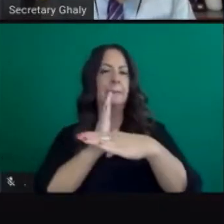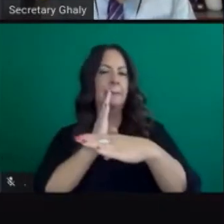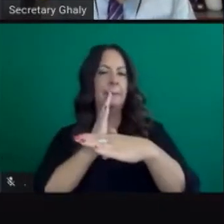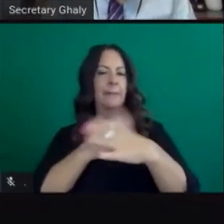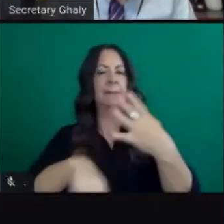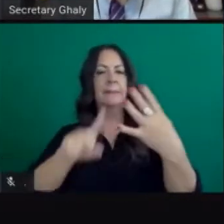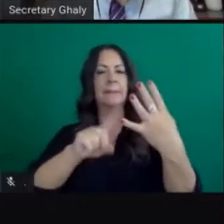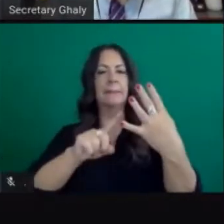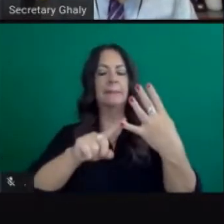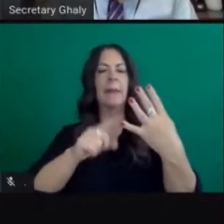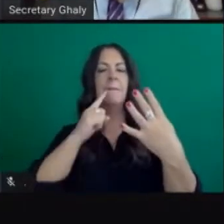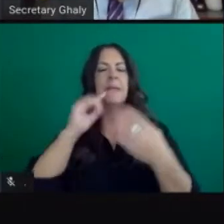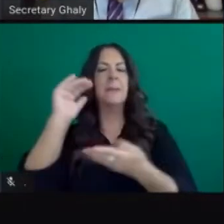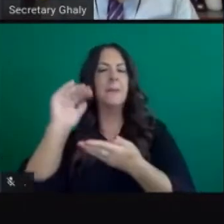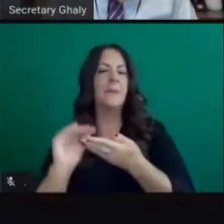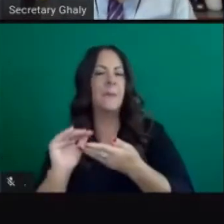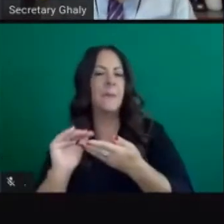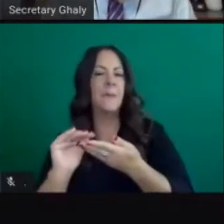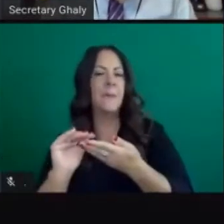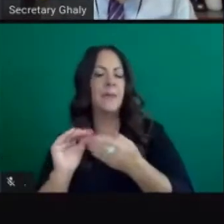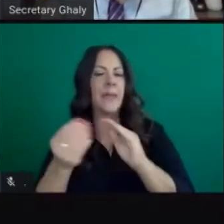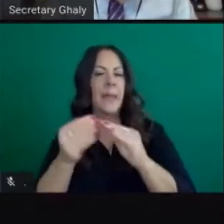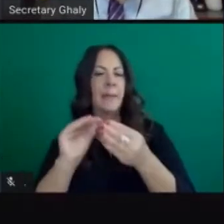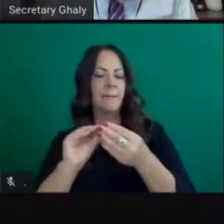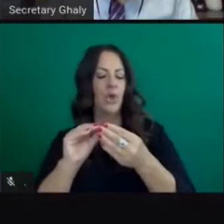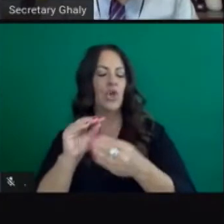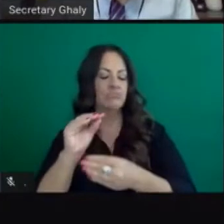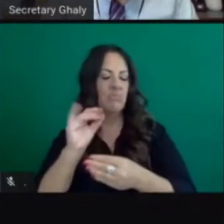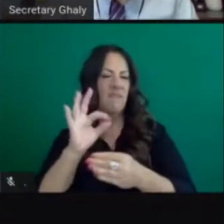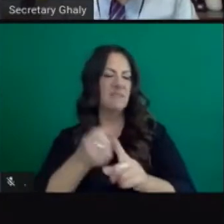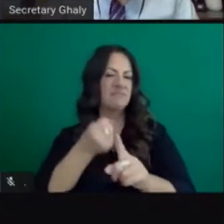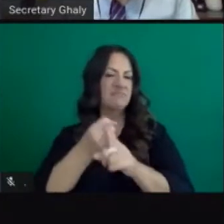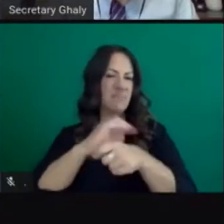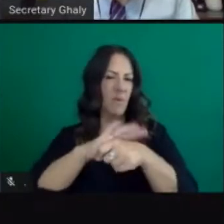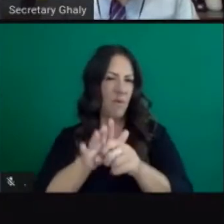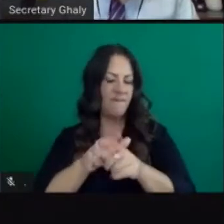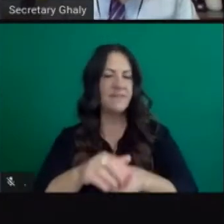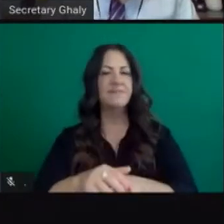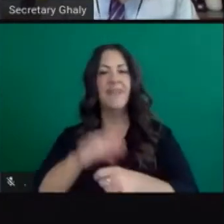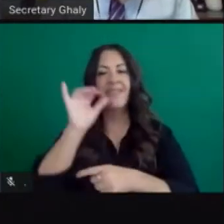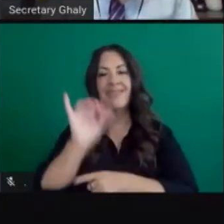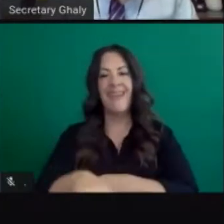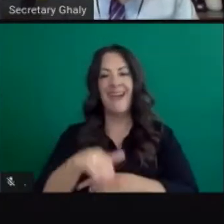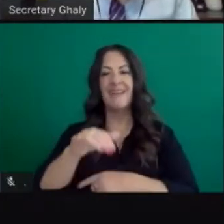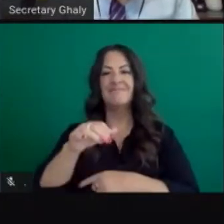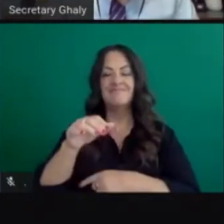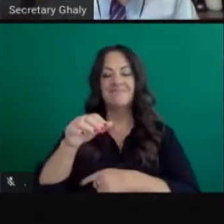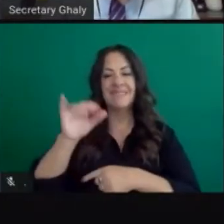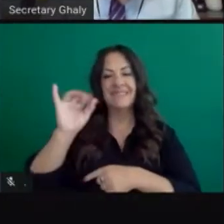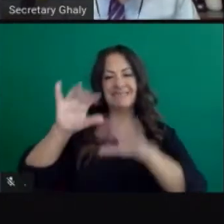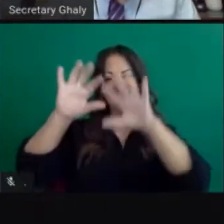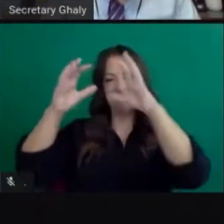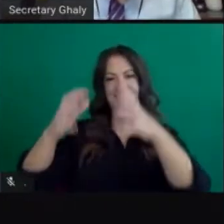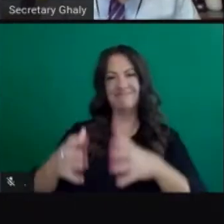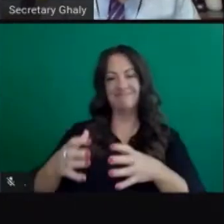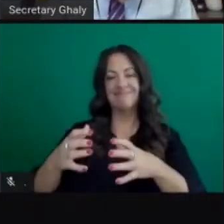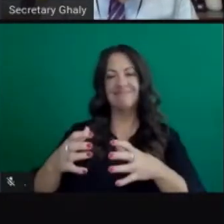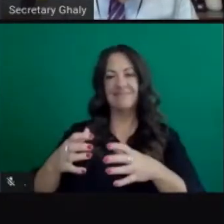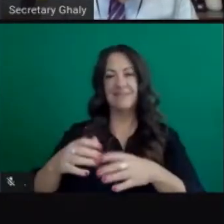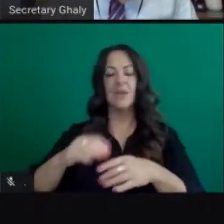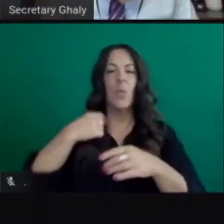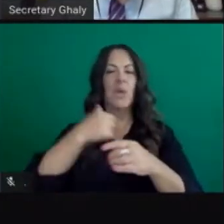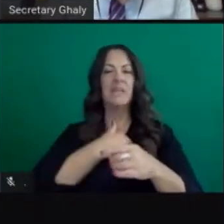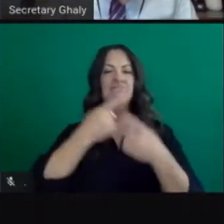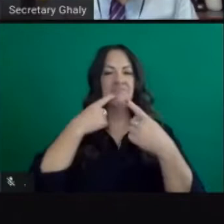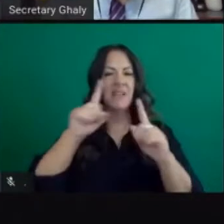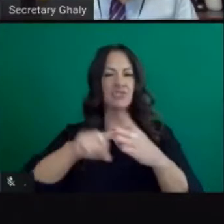moving through those tiers based on where they started on August 31st, their initial assignment, required to stay